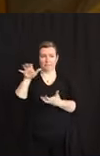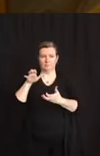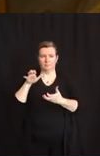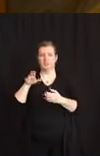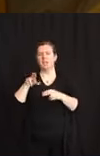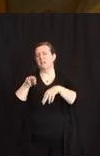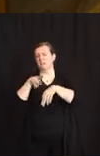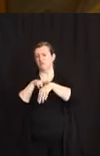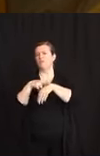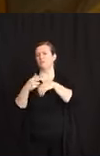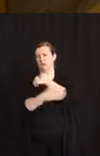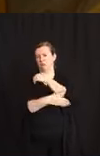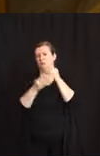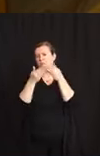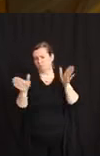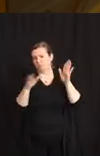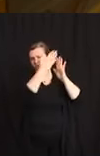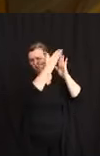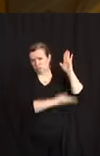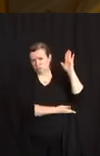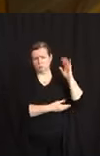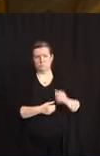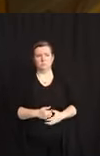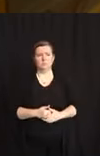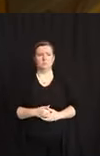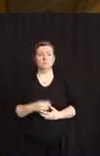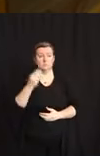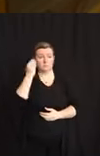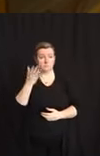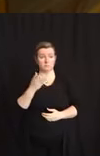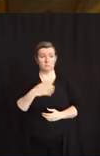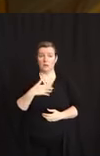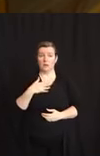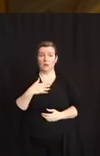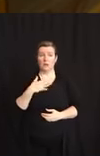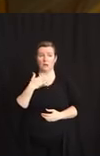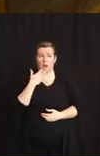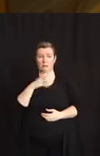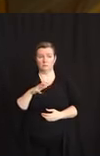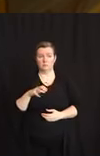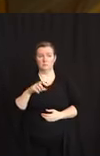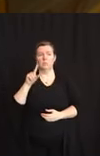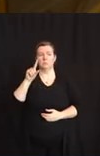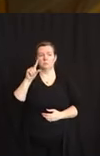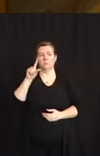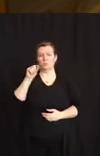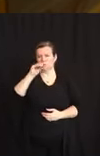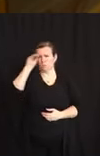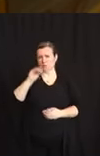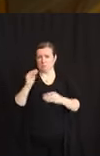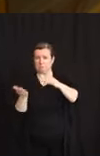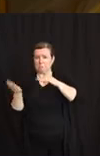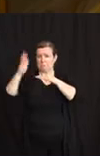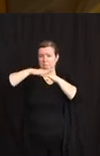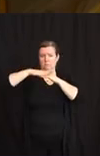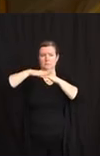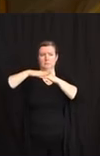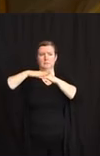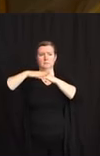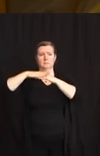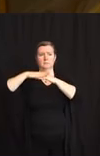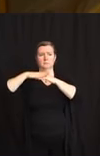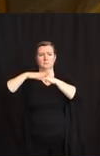are reporting that there's been a 20% increase in calls related to exposures from household cleaning